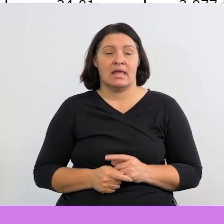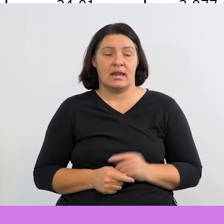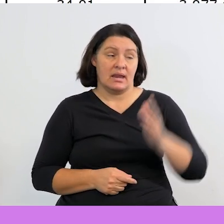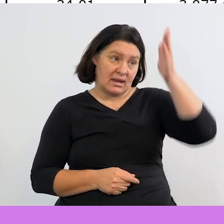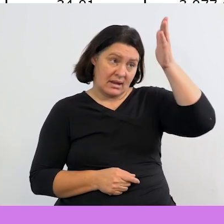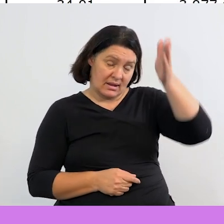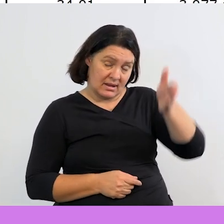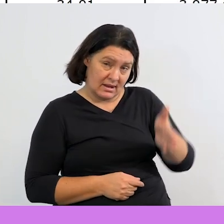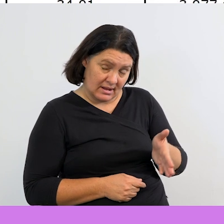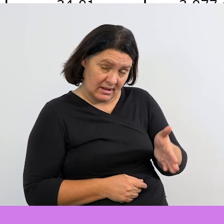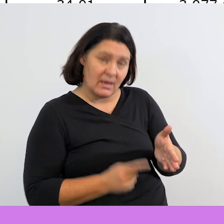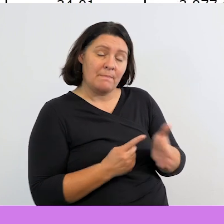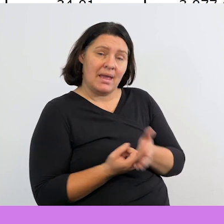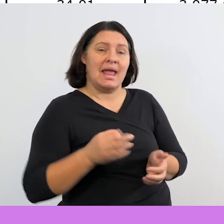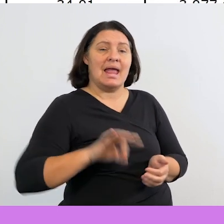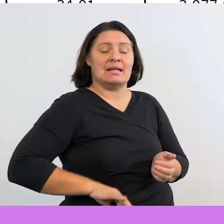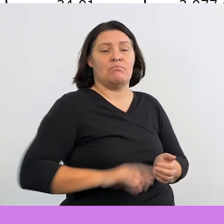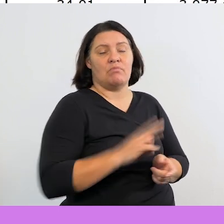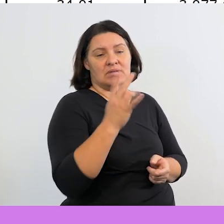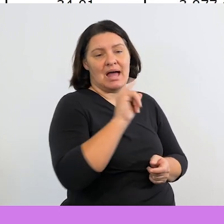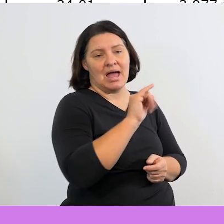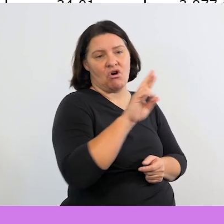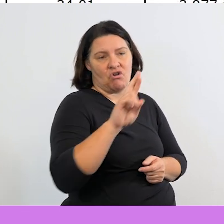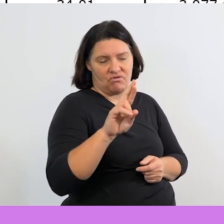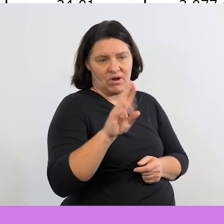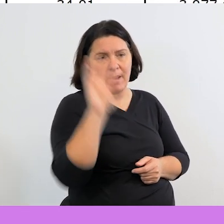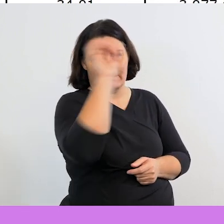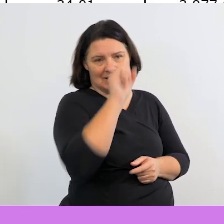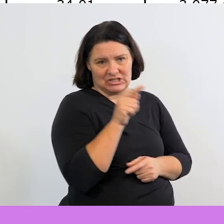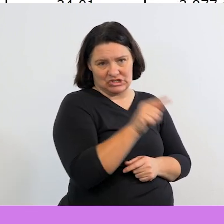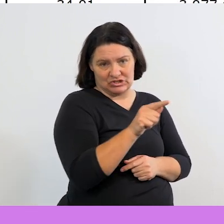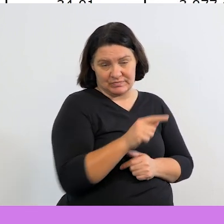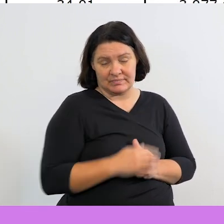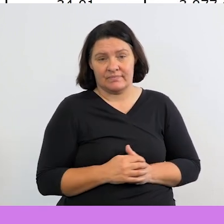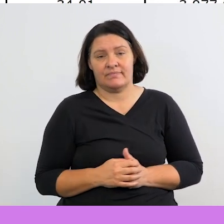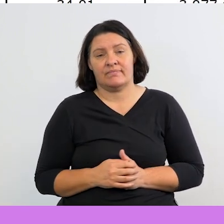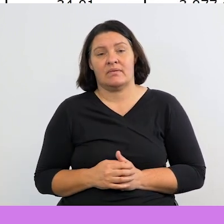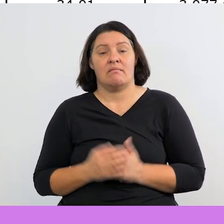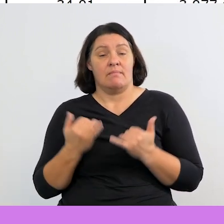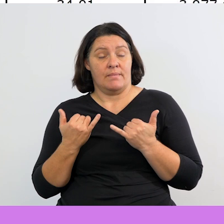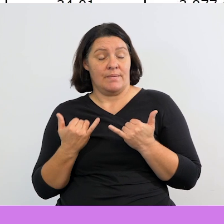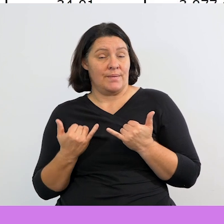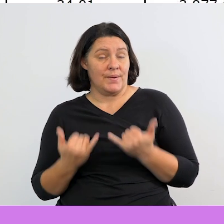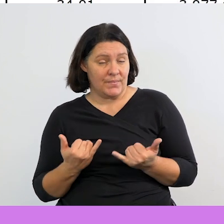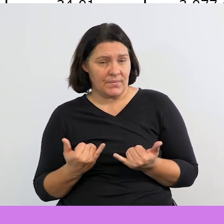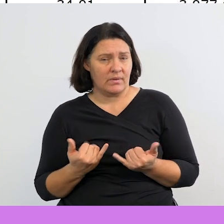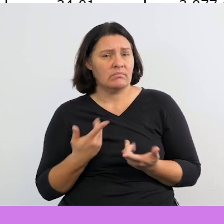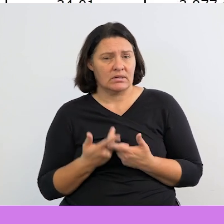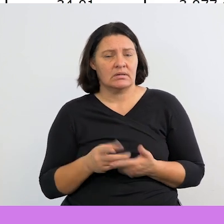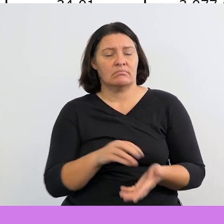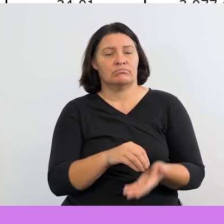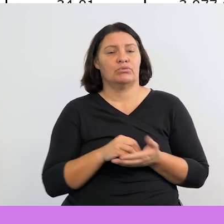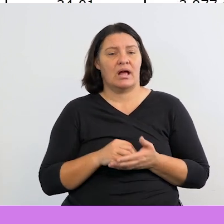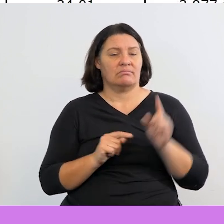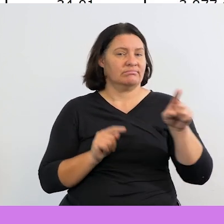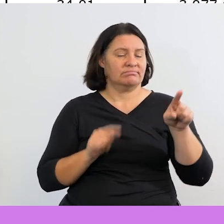so meaning here, is my income replacement rate as a percentage. Okay, so now it's a matter of